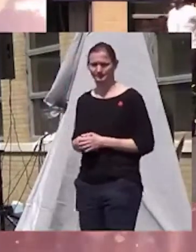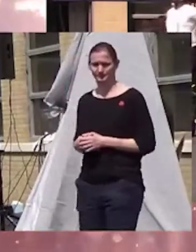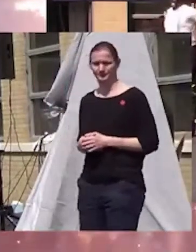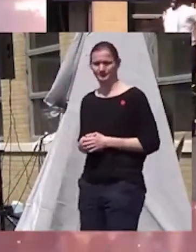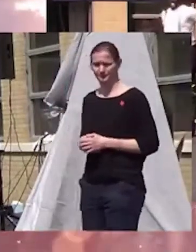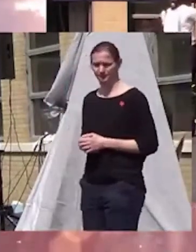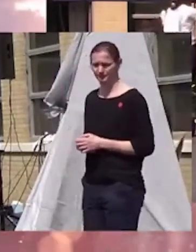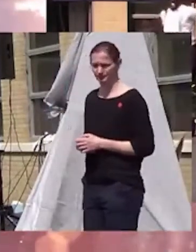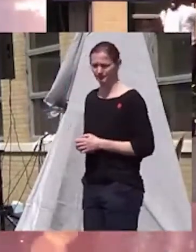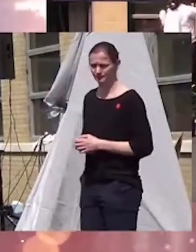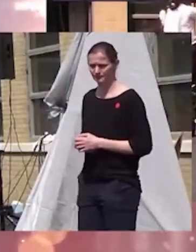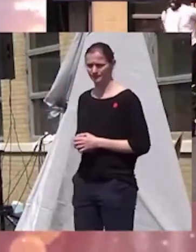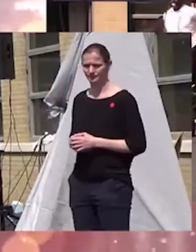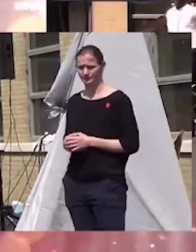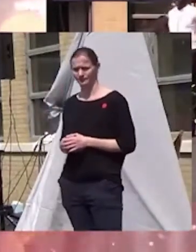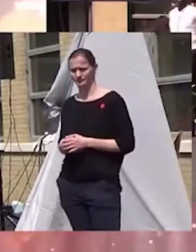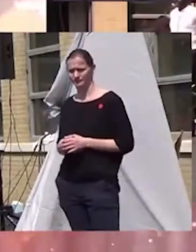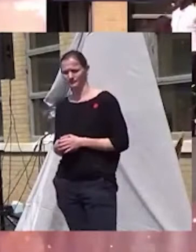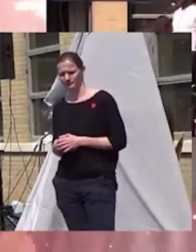Alright, here we go.